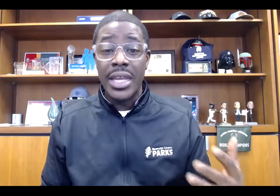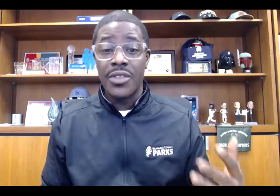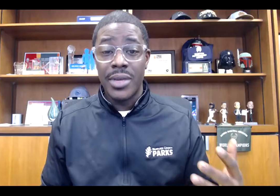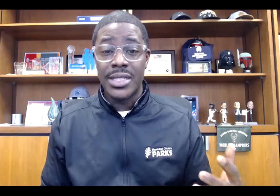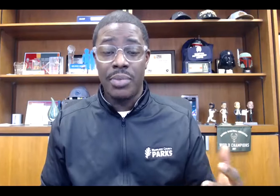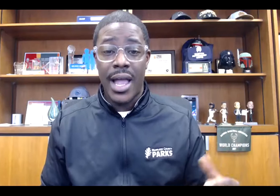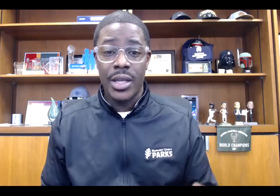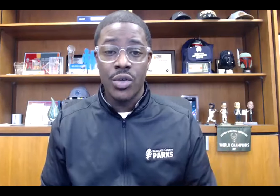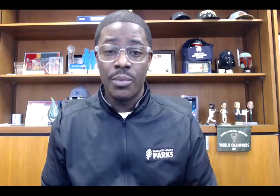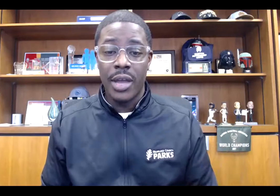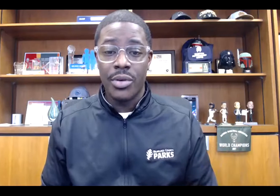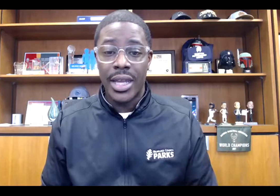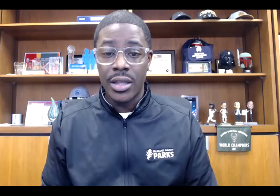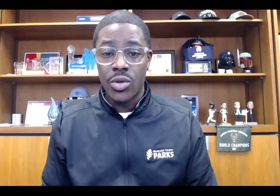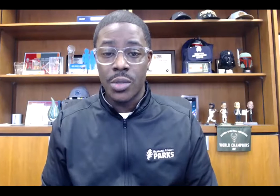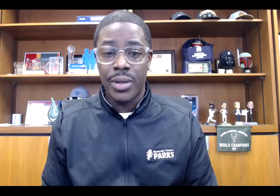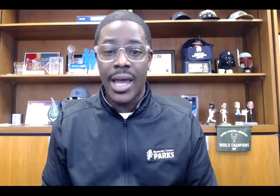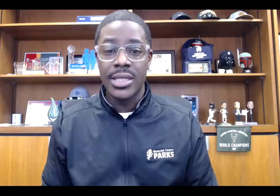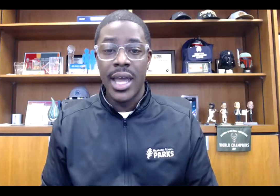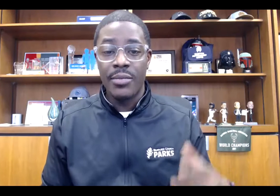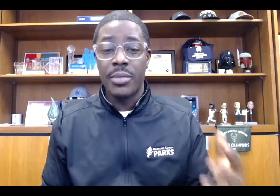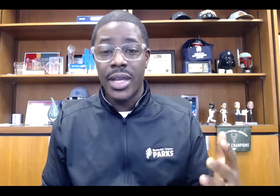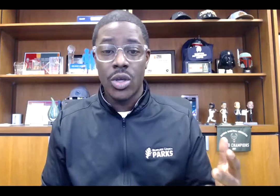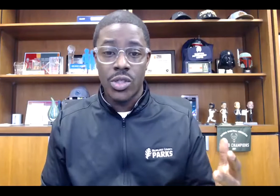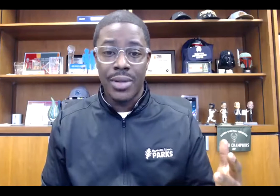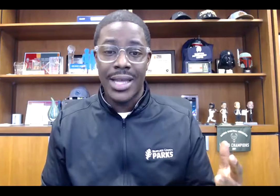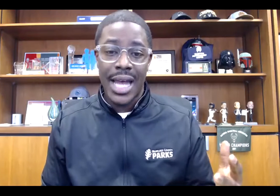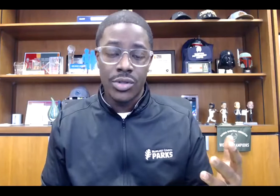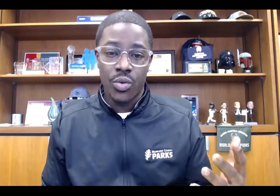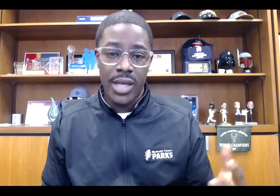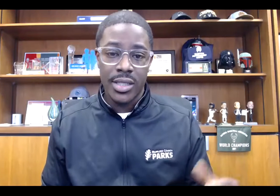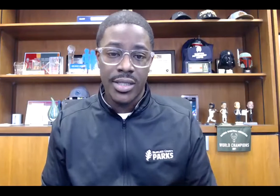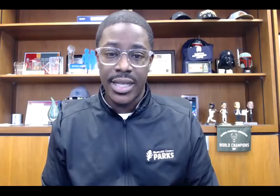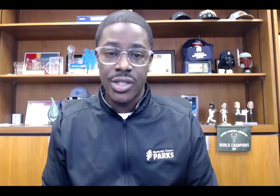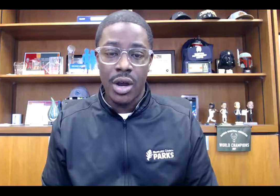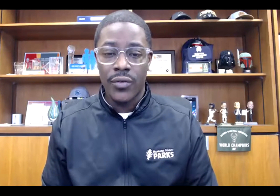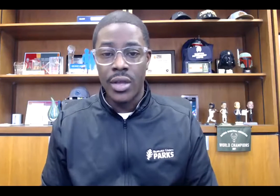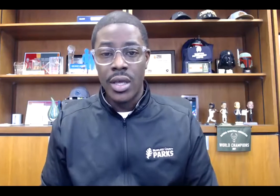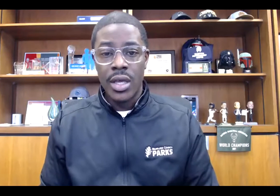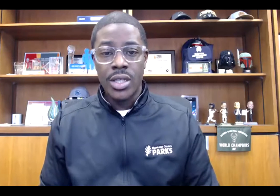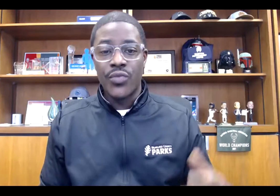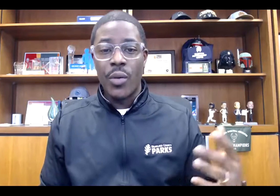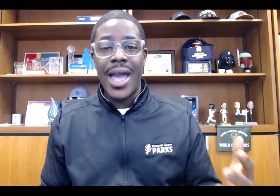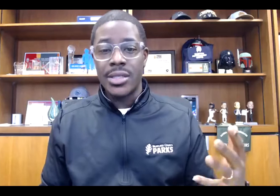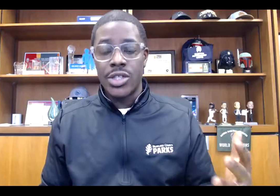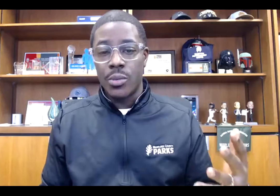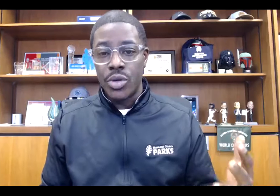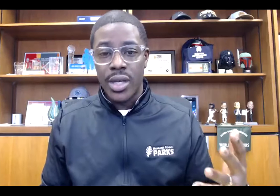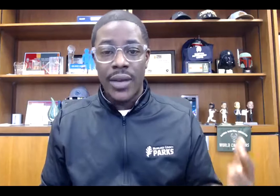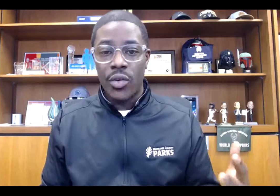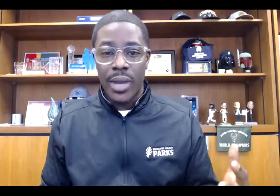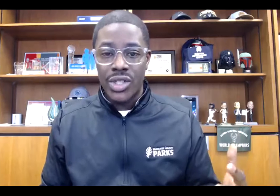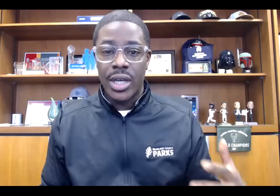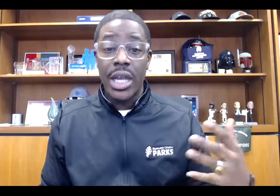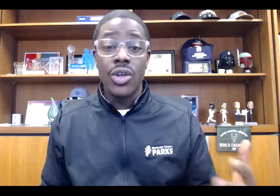that many of the municipalities who've been able to get those supplies have been able to get those supplies out to the residents that they serve. And so for mass